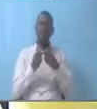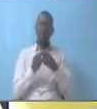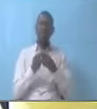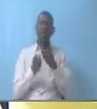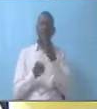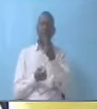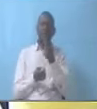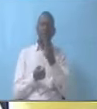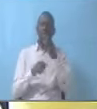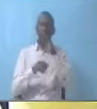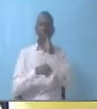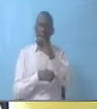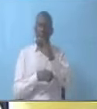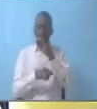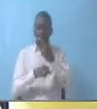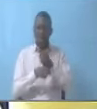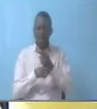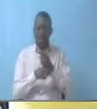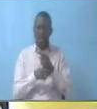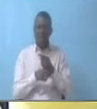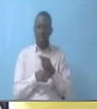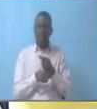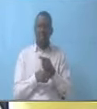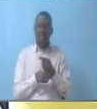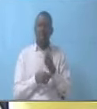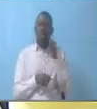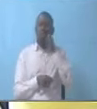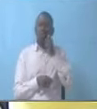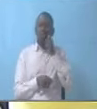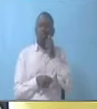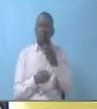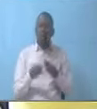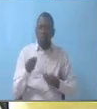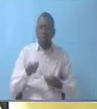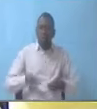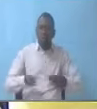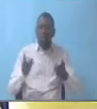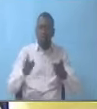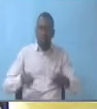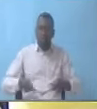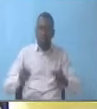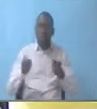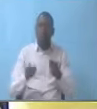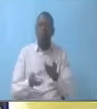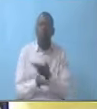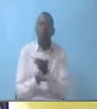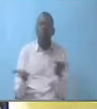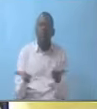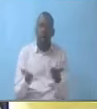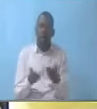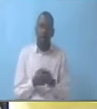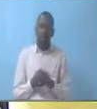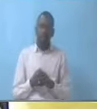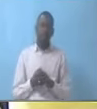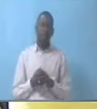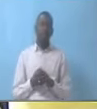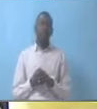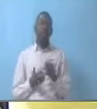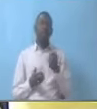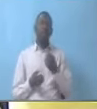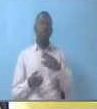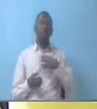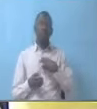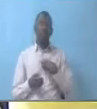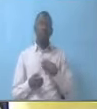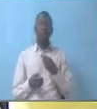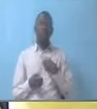fum duggu. Accountability is an element of respect for human rights. On sen na konde ak fi alali rew